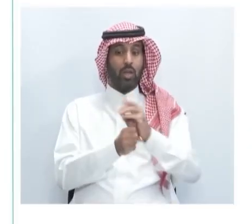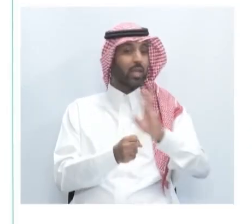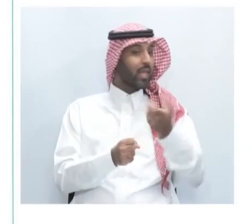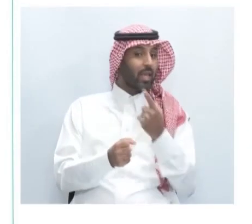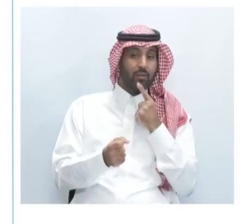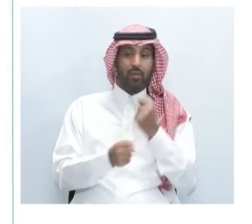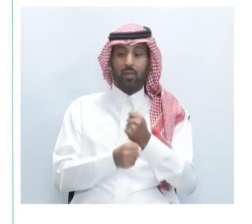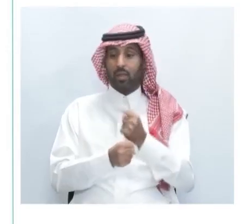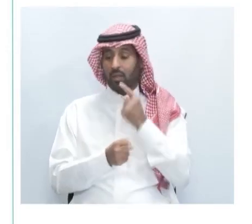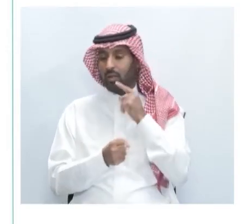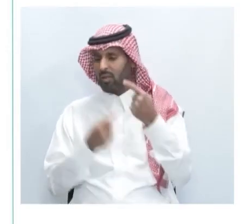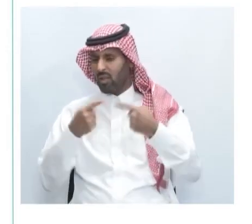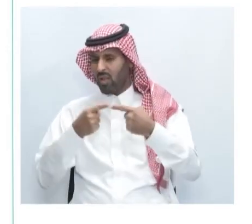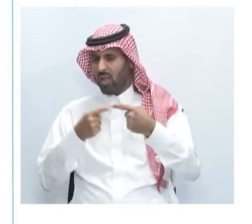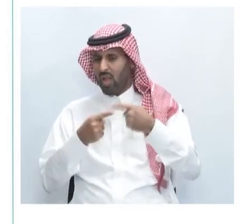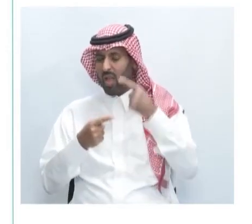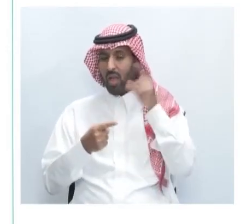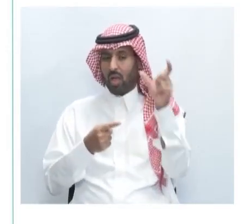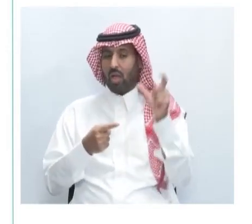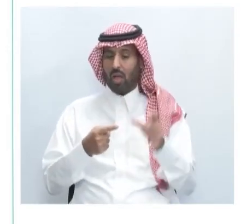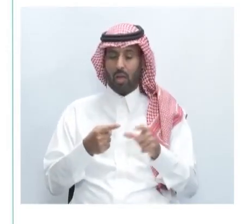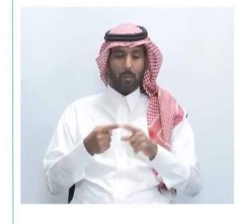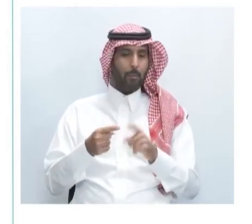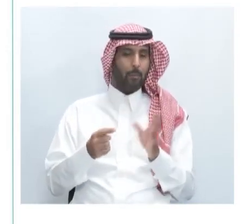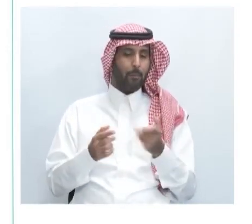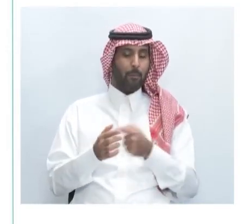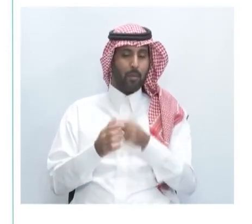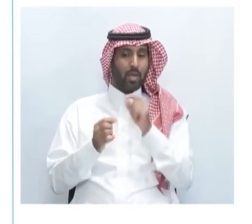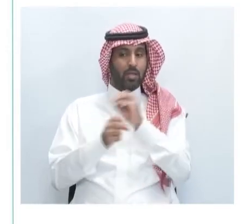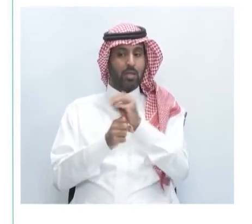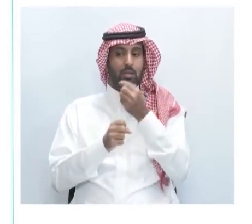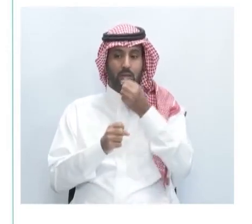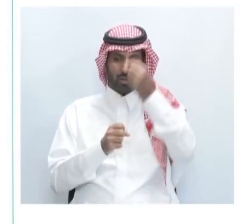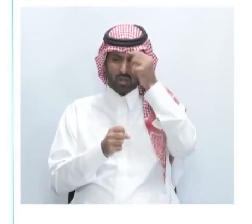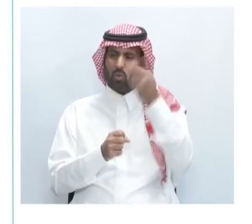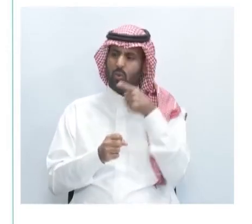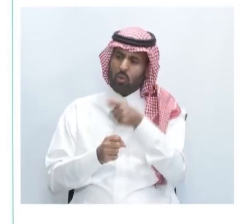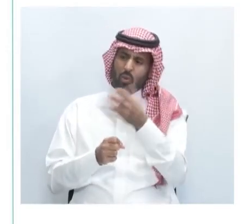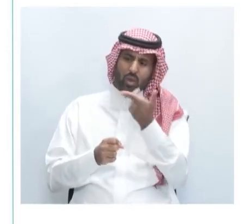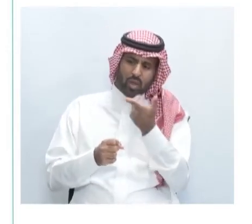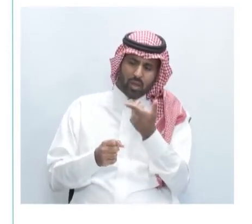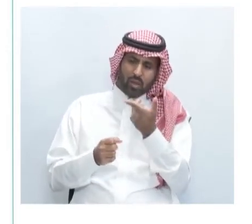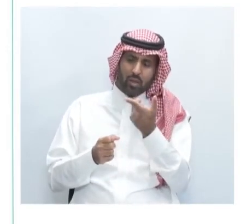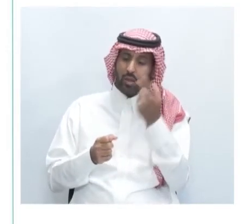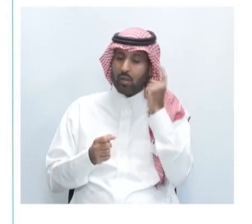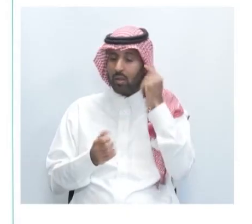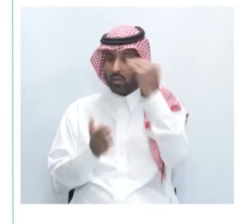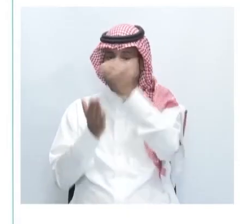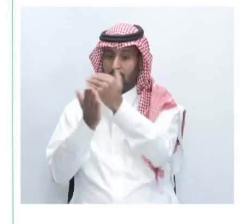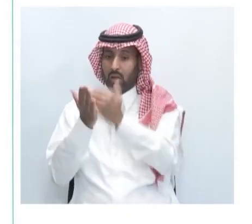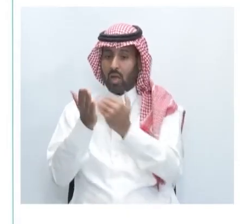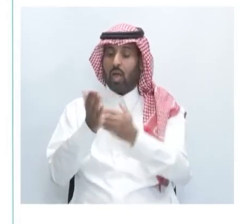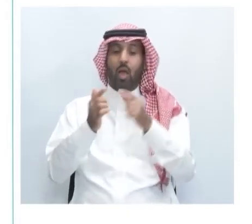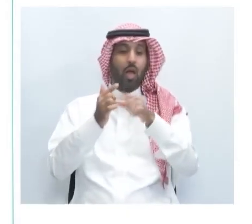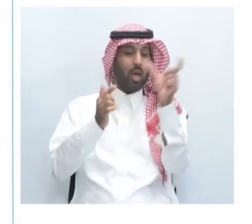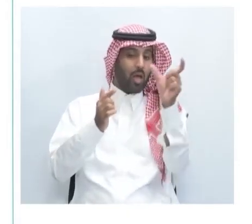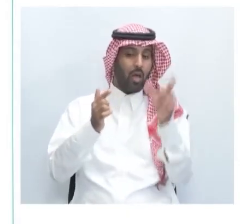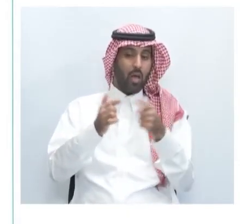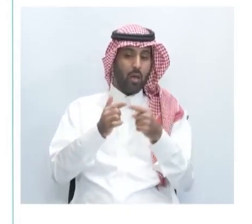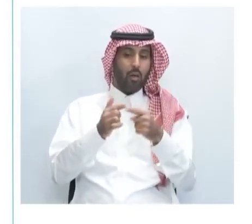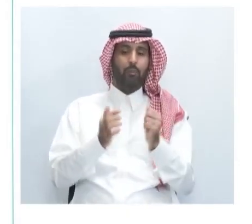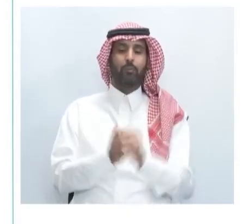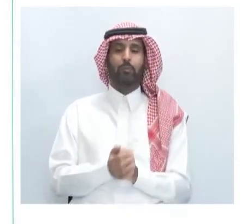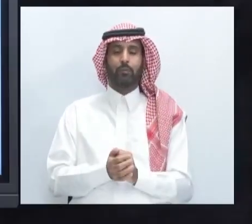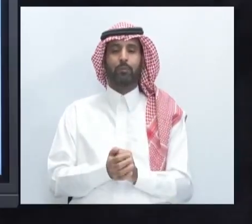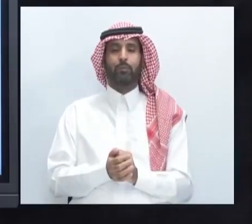act out as much pairs as you can of the opposites. Describe what and or who. List as much opposites as you can.